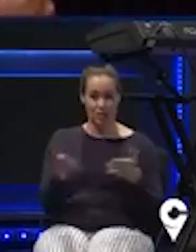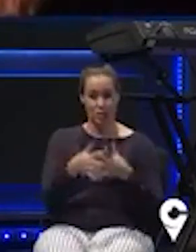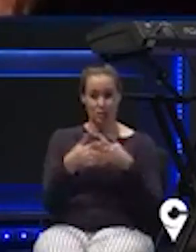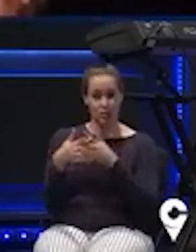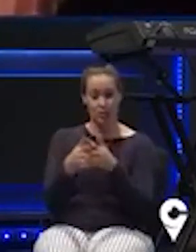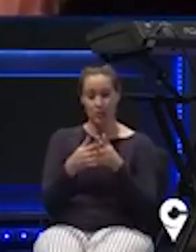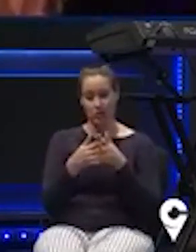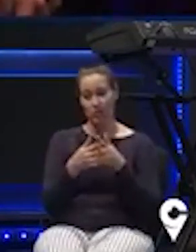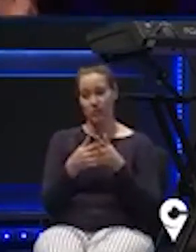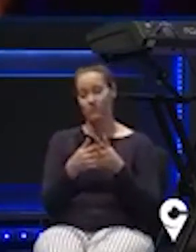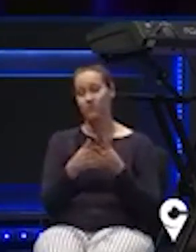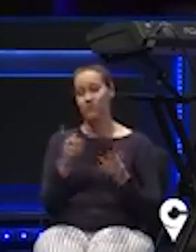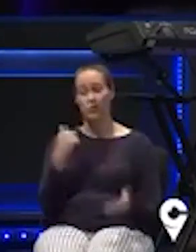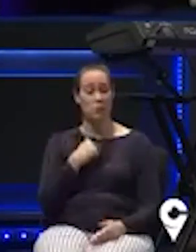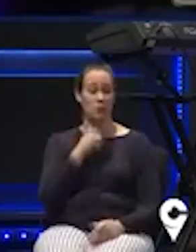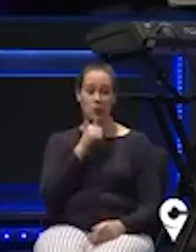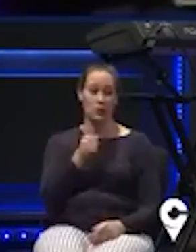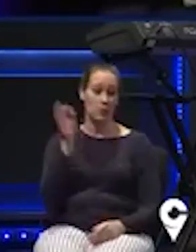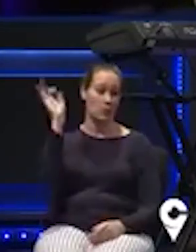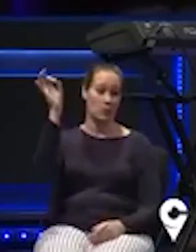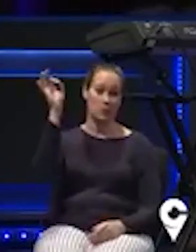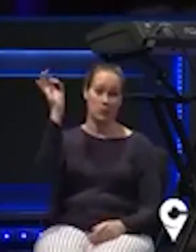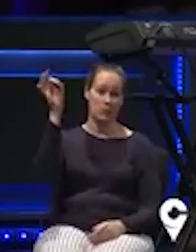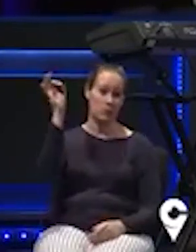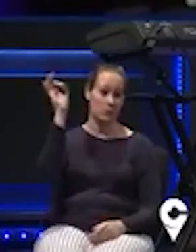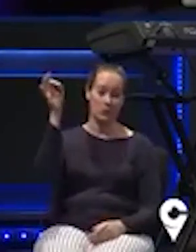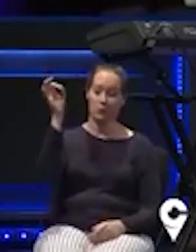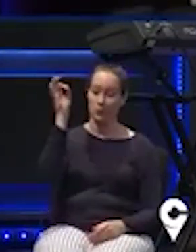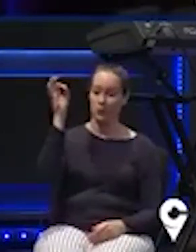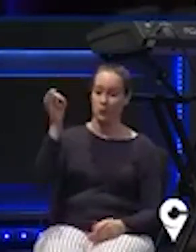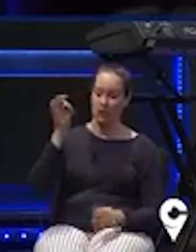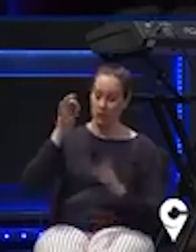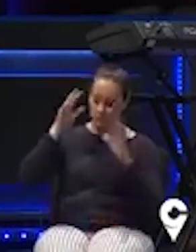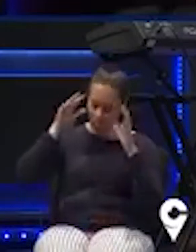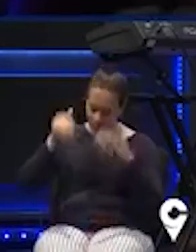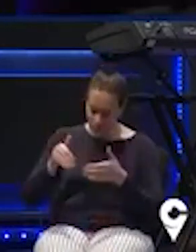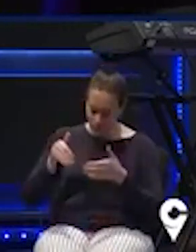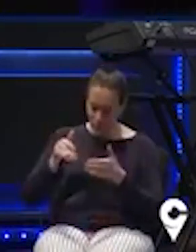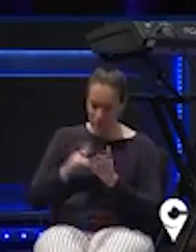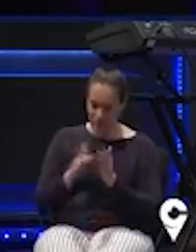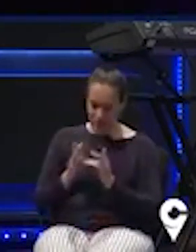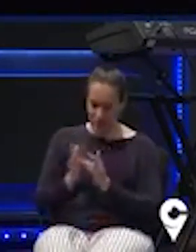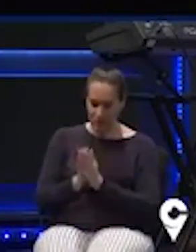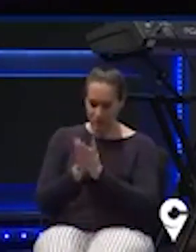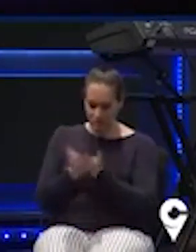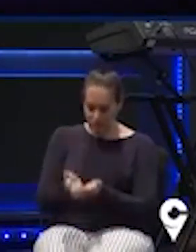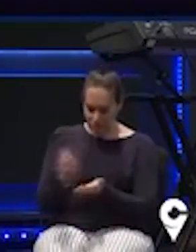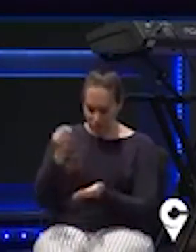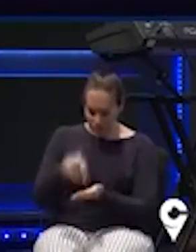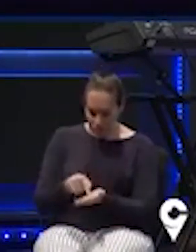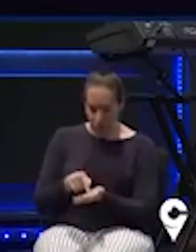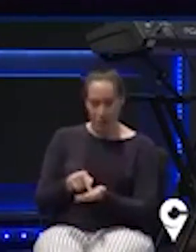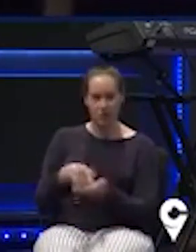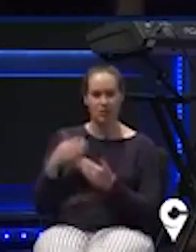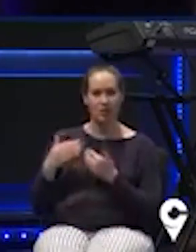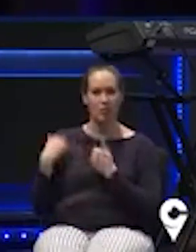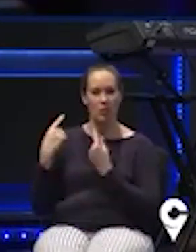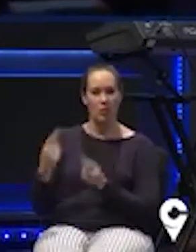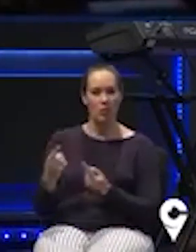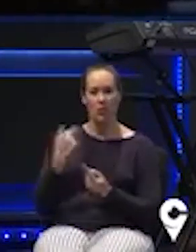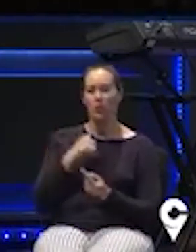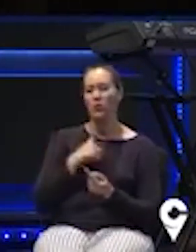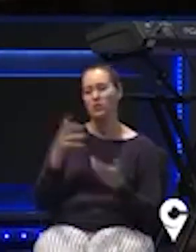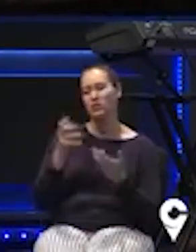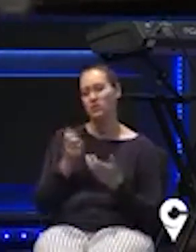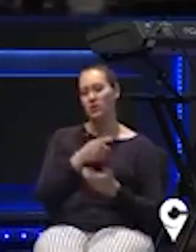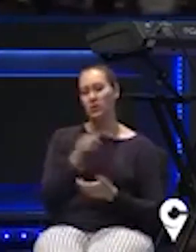gotten to the point that we don't preach a gospel kingdom anymore, we come in here trying to make everybody in the room happy. And we have forgot